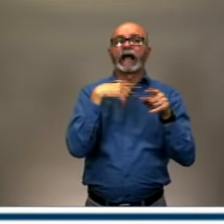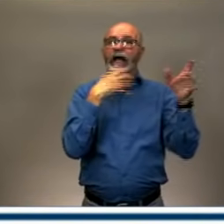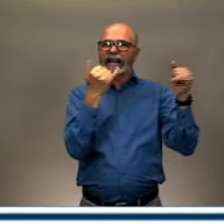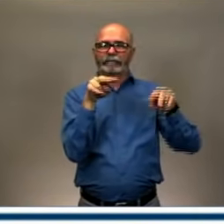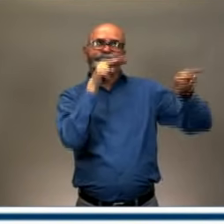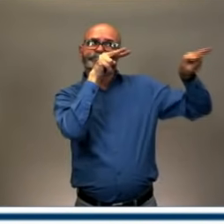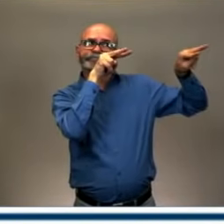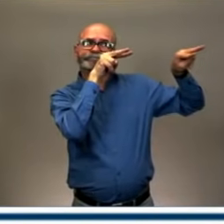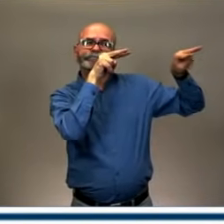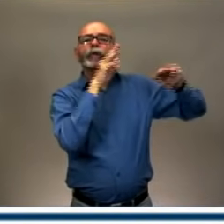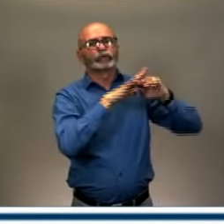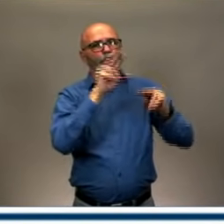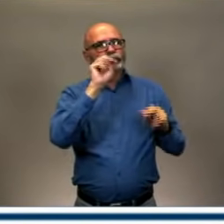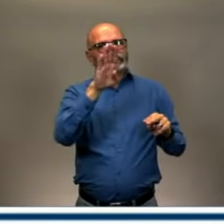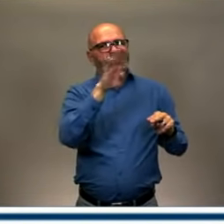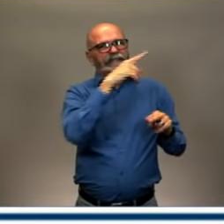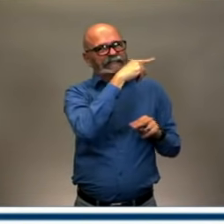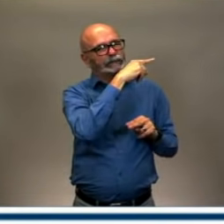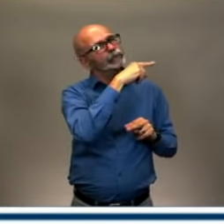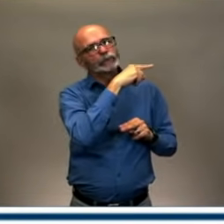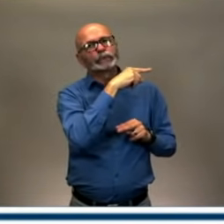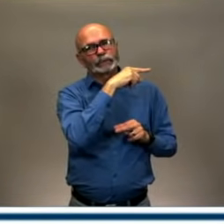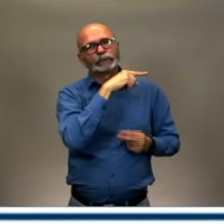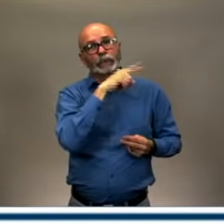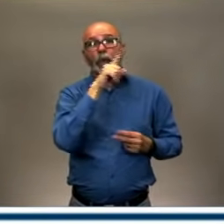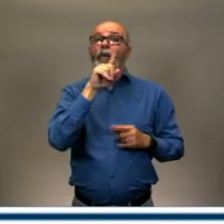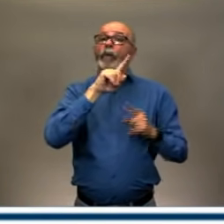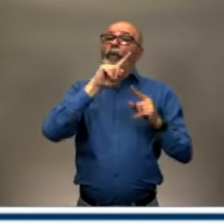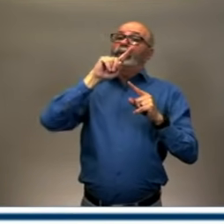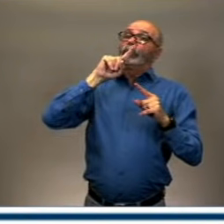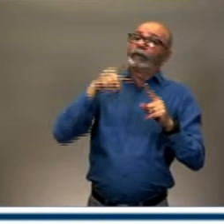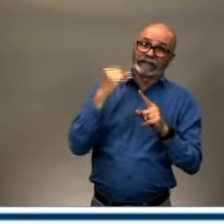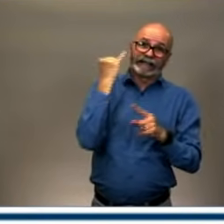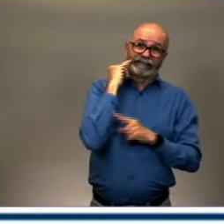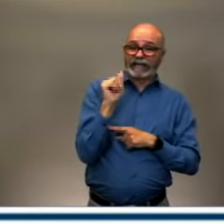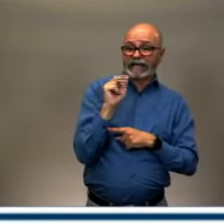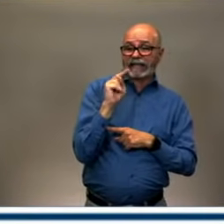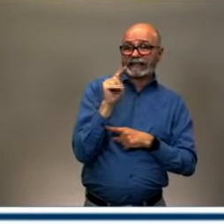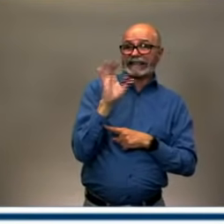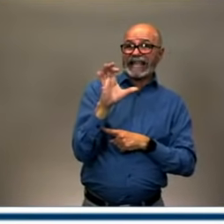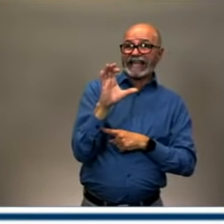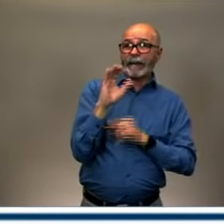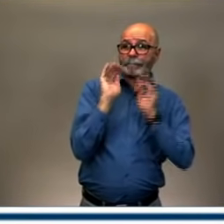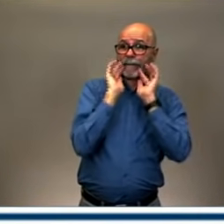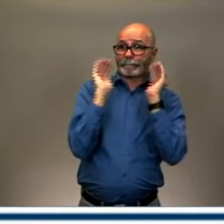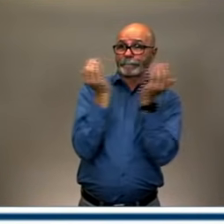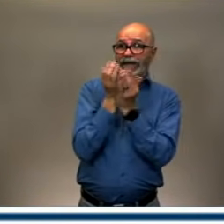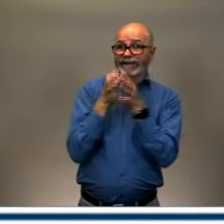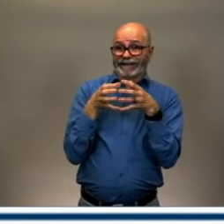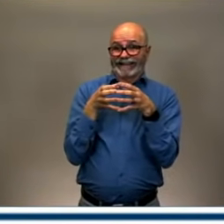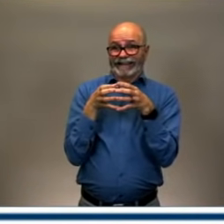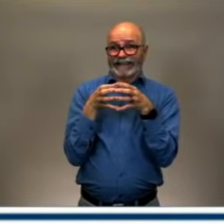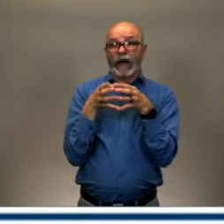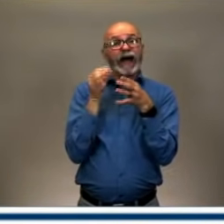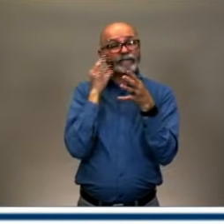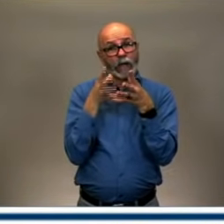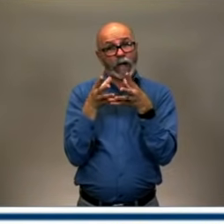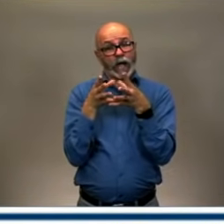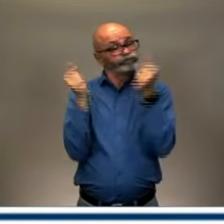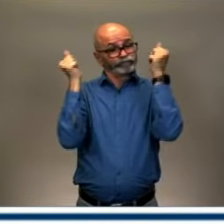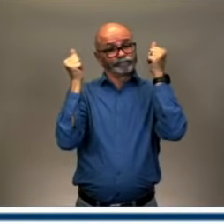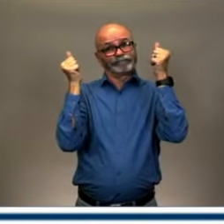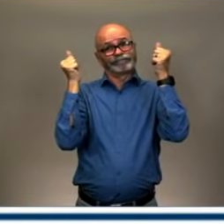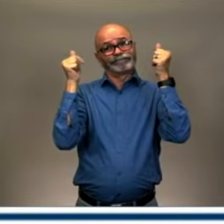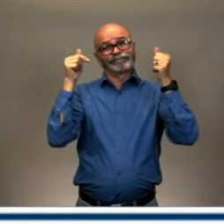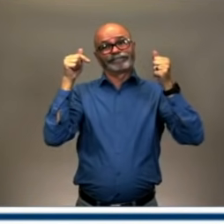our sister provinces. But again, when the Atlantic bubble was broken, it was those provinces that did it. It was not Nova Scotia.